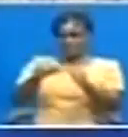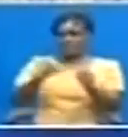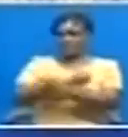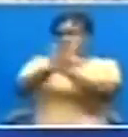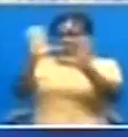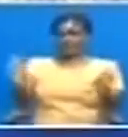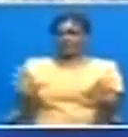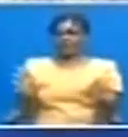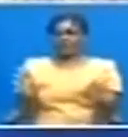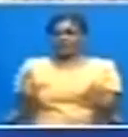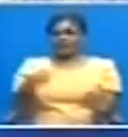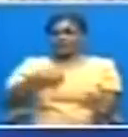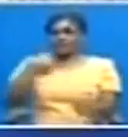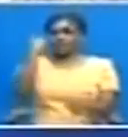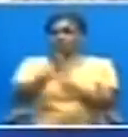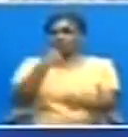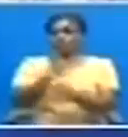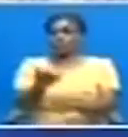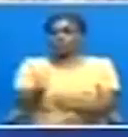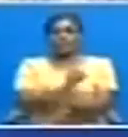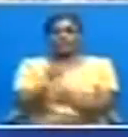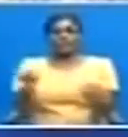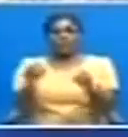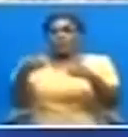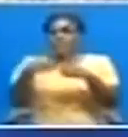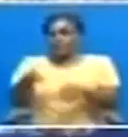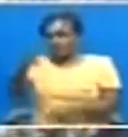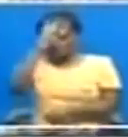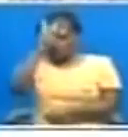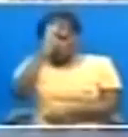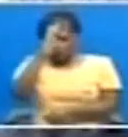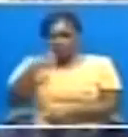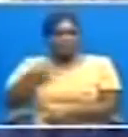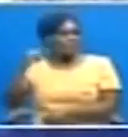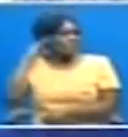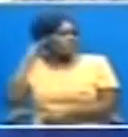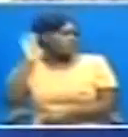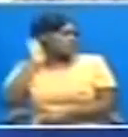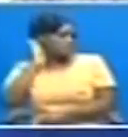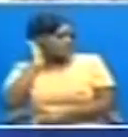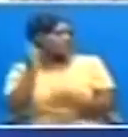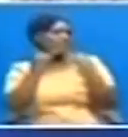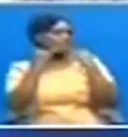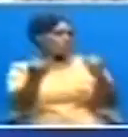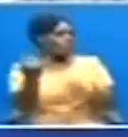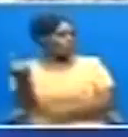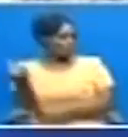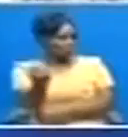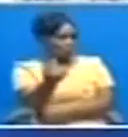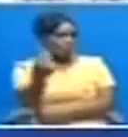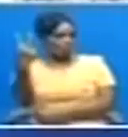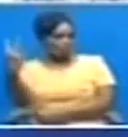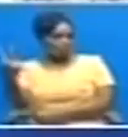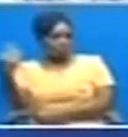on 7th, I was not on duty in the evening, but in the local police walkie-talkie, I had some information that there were